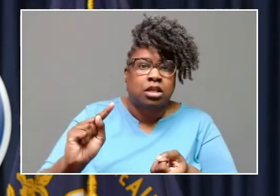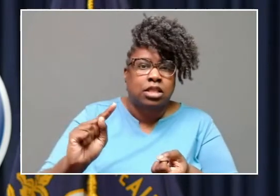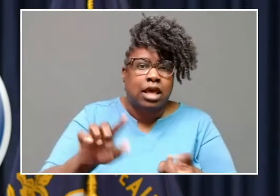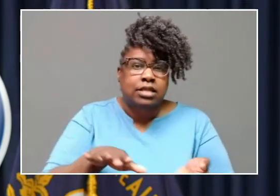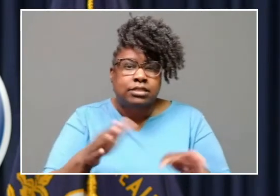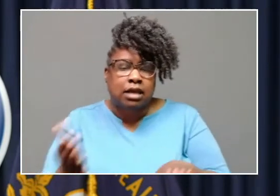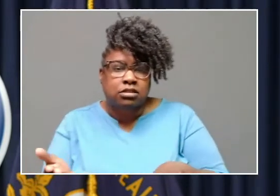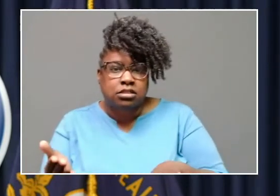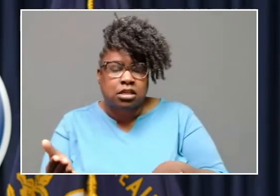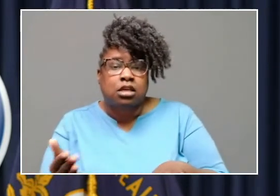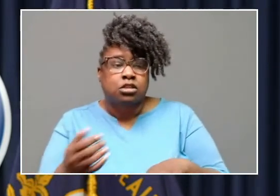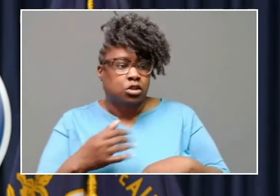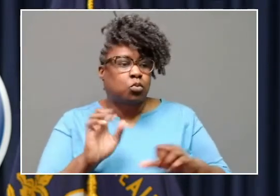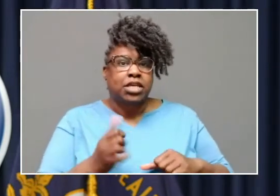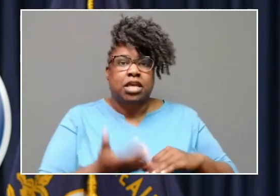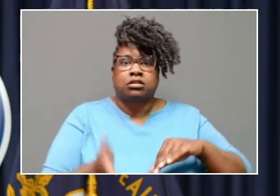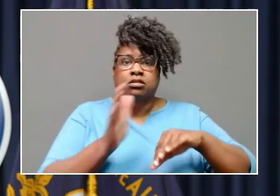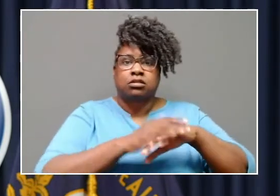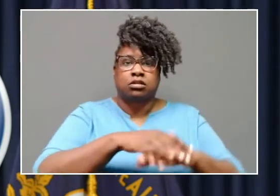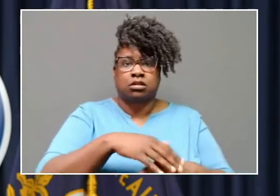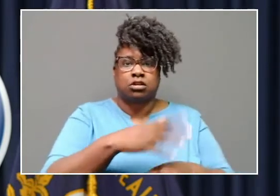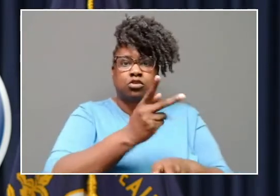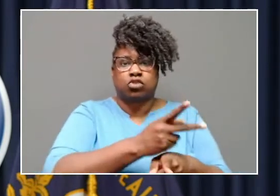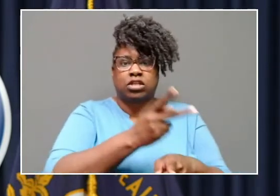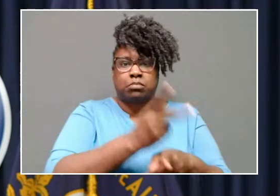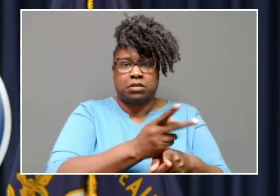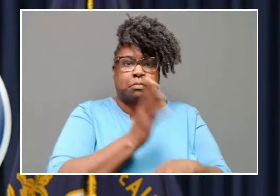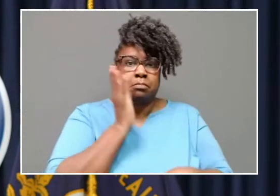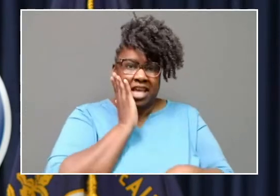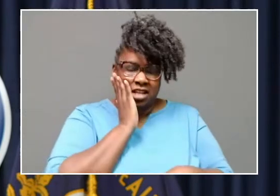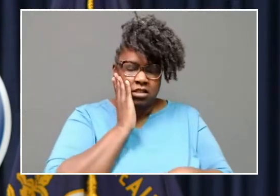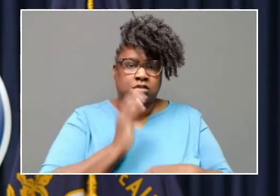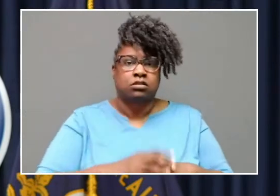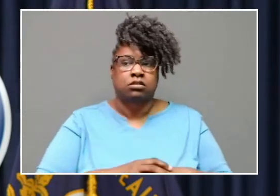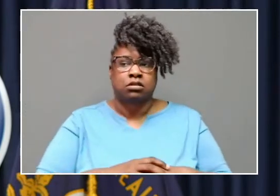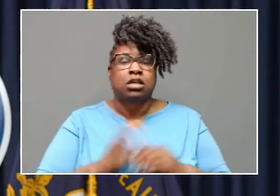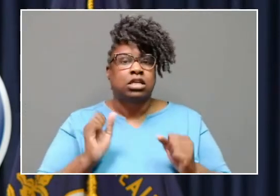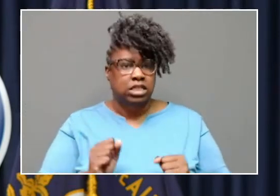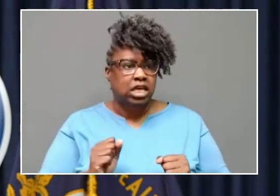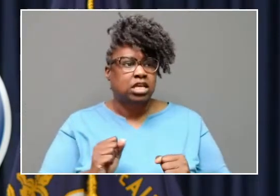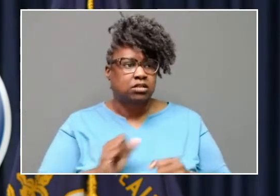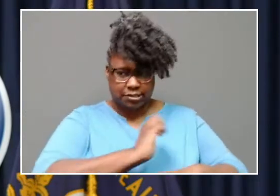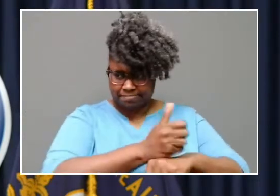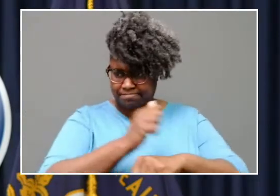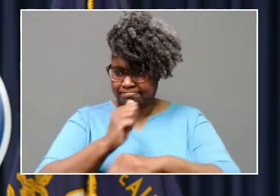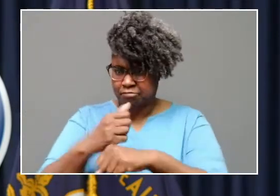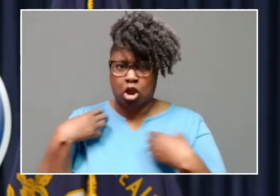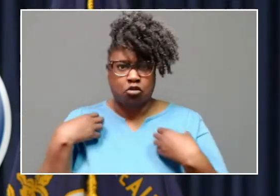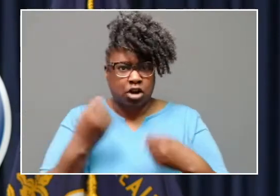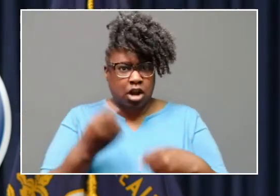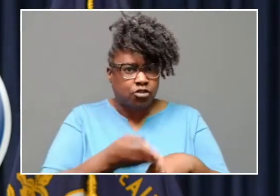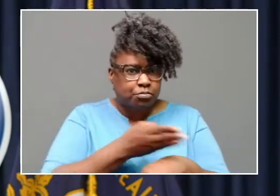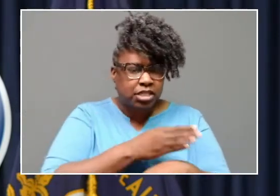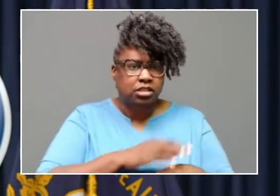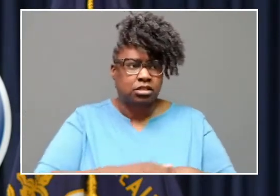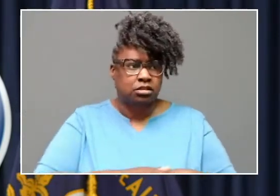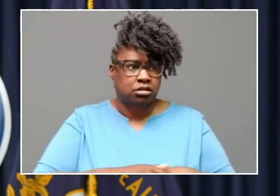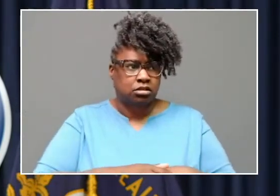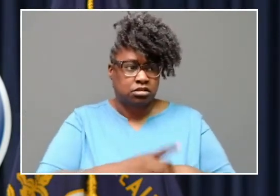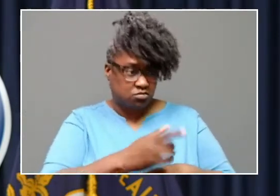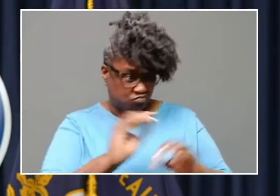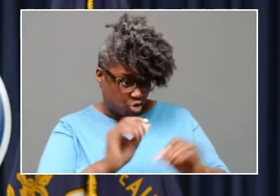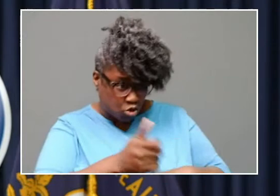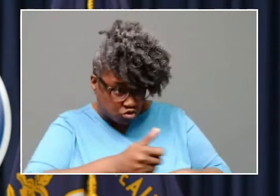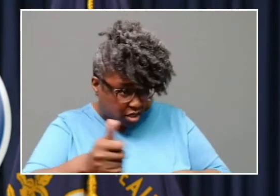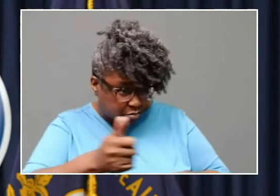we continue to solidify recovery, we continue to address transportation barriers, we continue to announce things like we did with the Chamber of